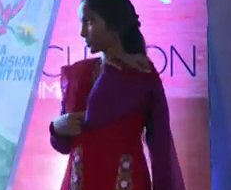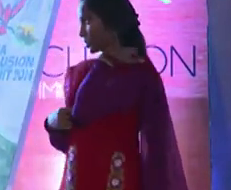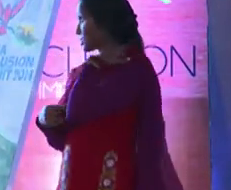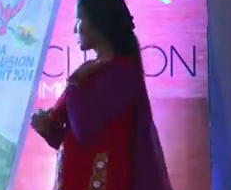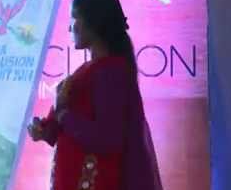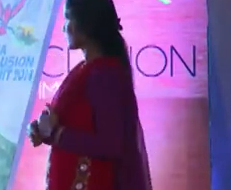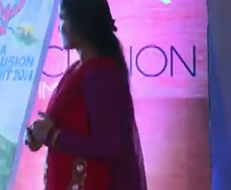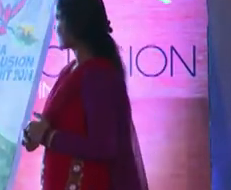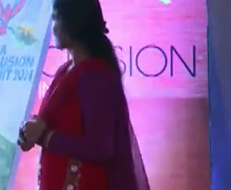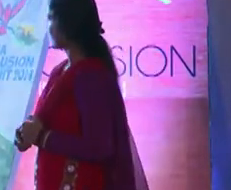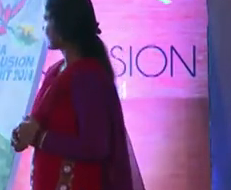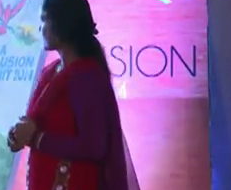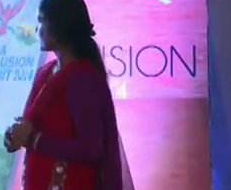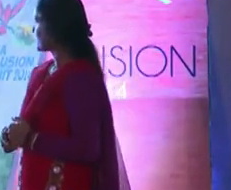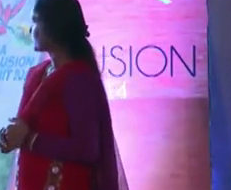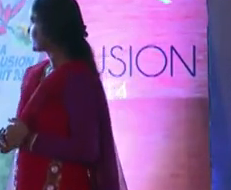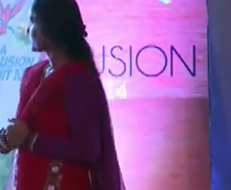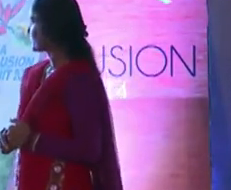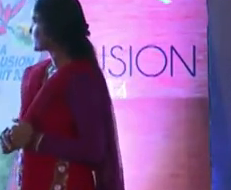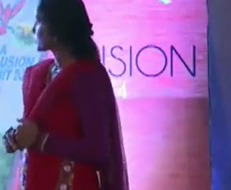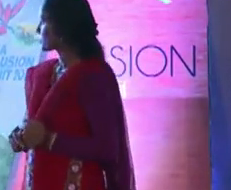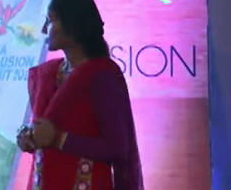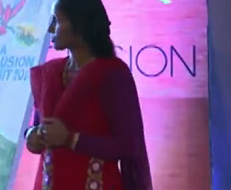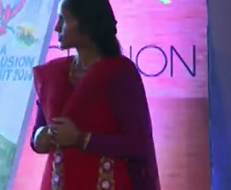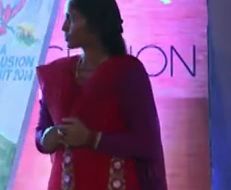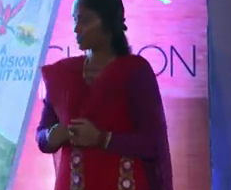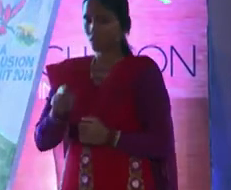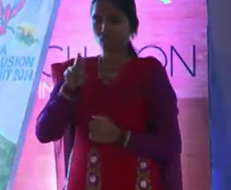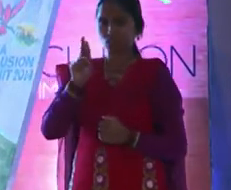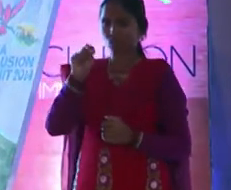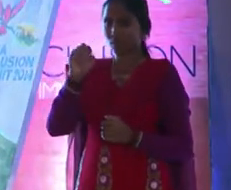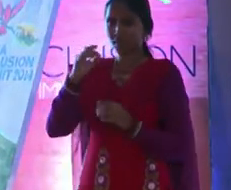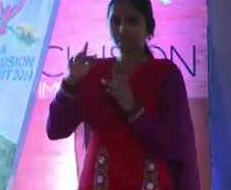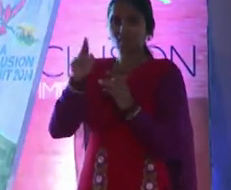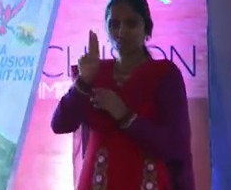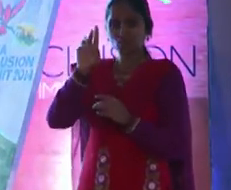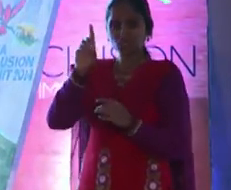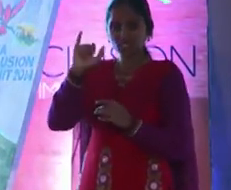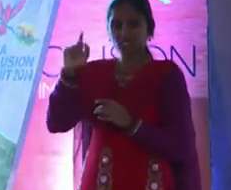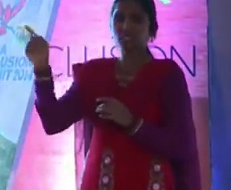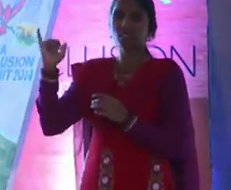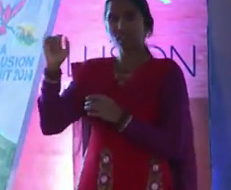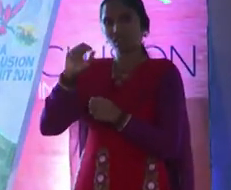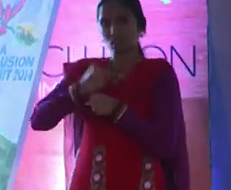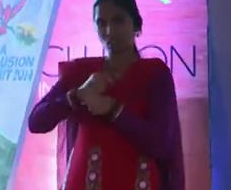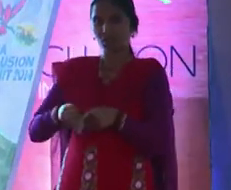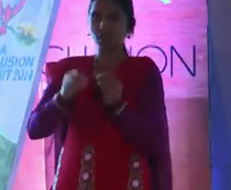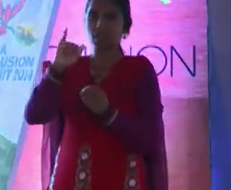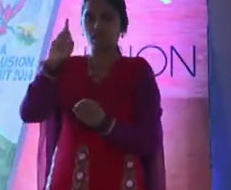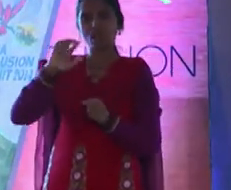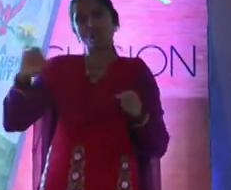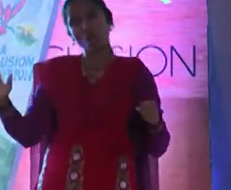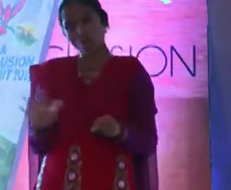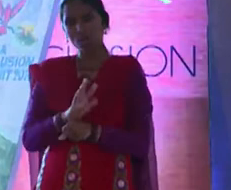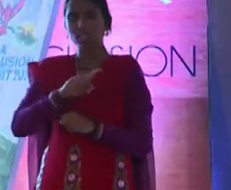ID is a national database for persons with disabilities. We will issue an ID card which will have all